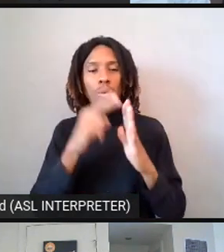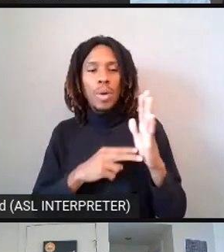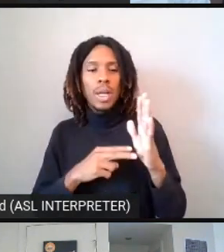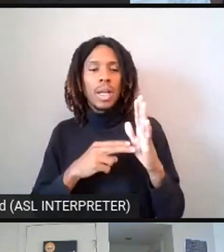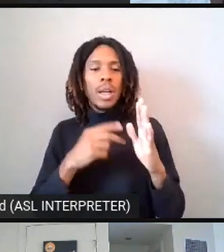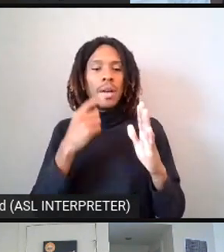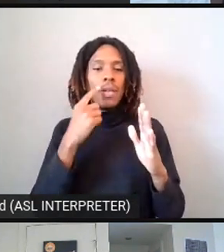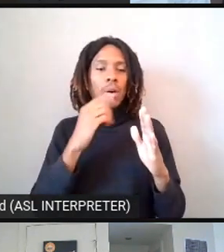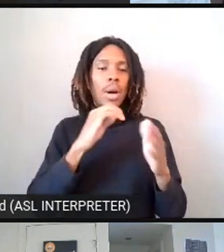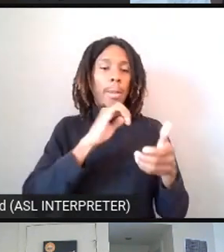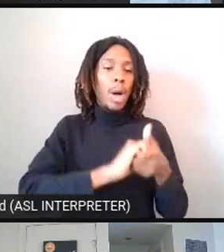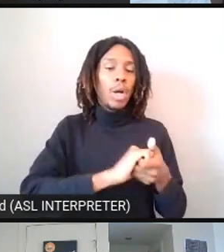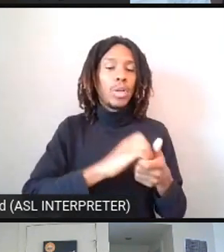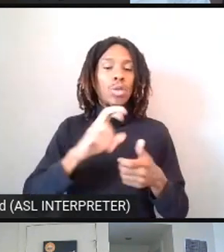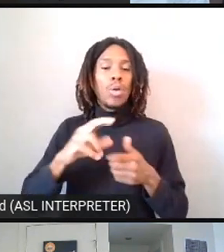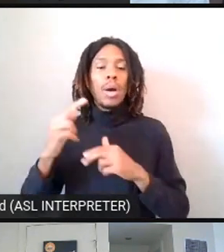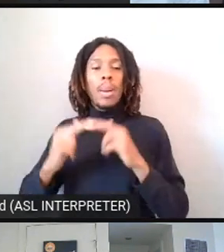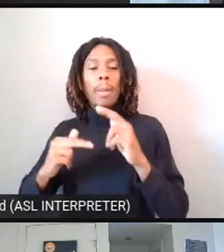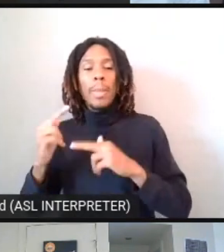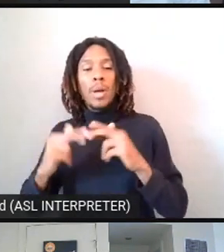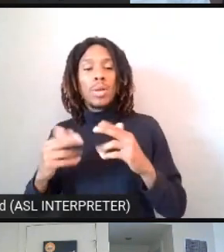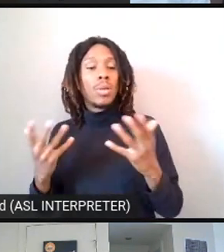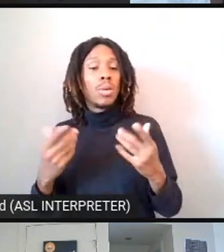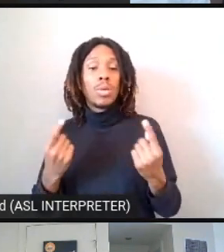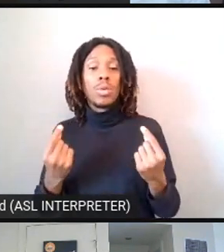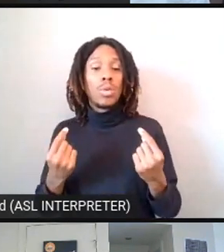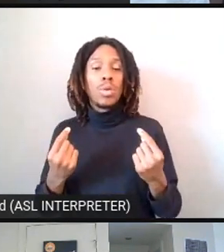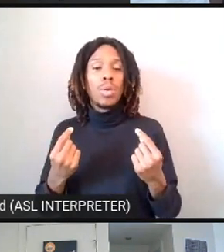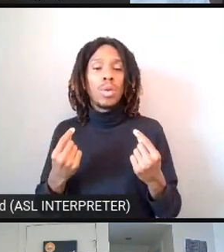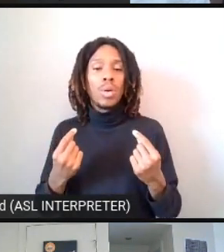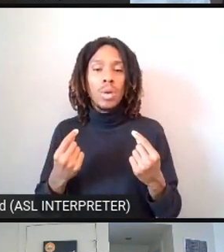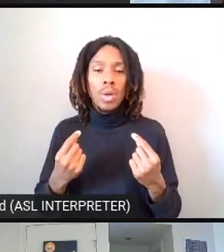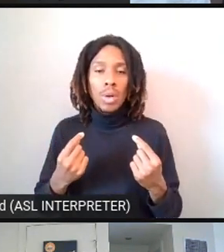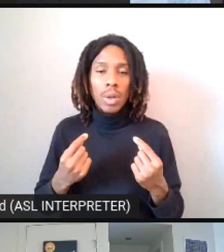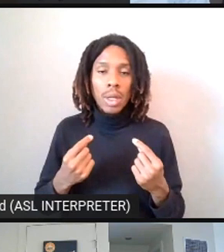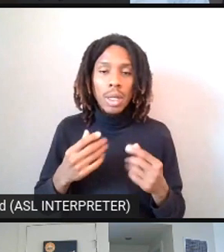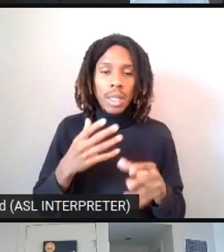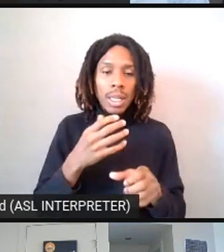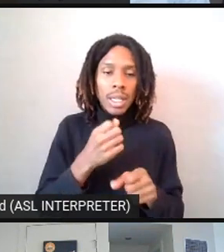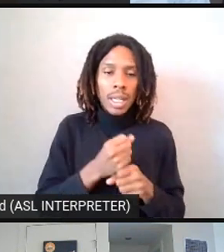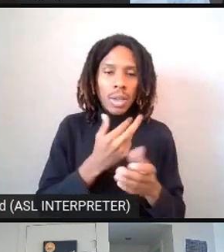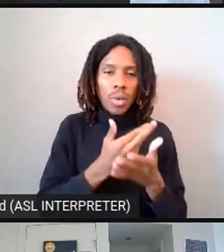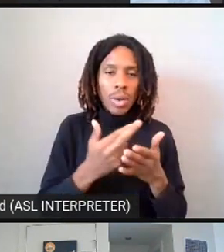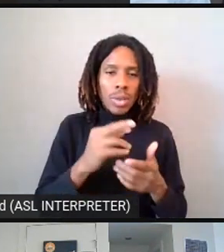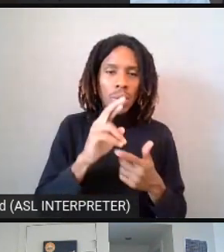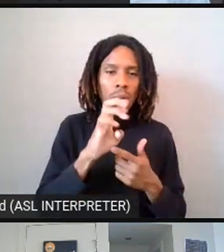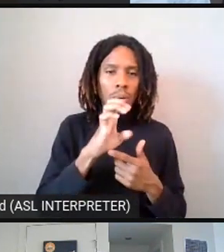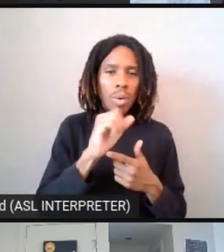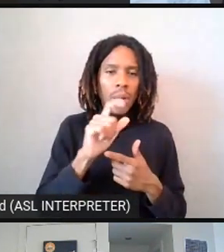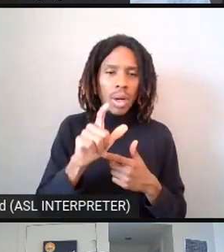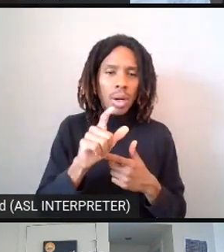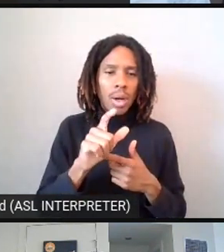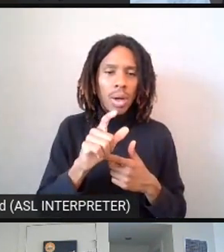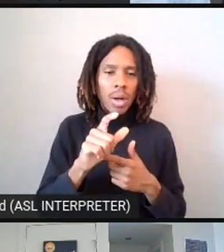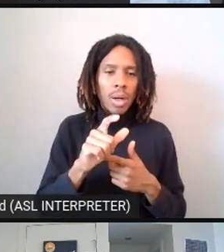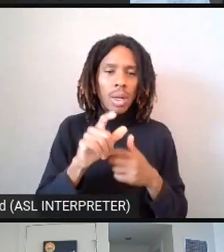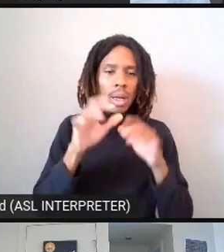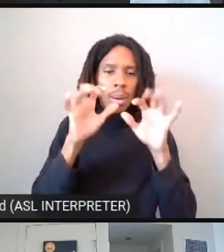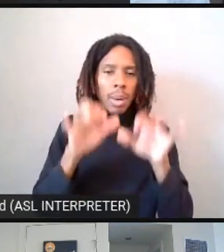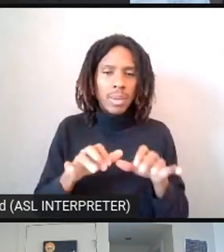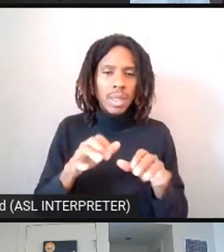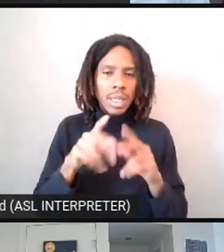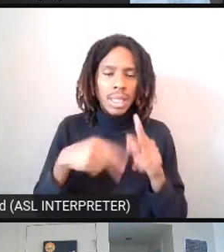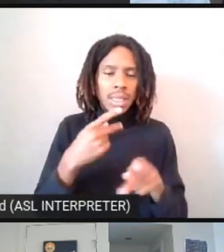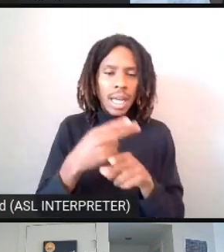for partners or builders, all I need to do is pass in the get resource or the read call, pass in the type name